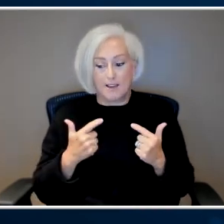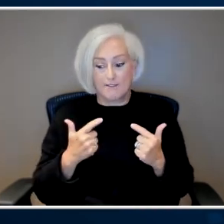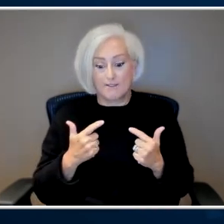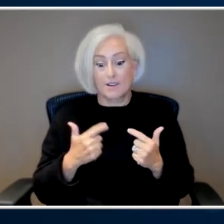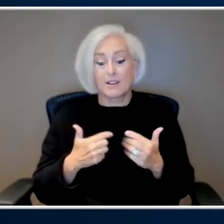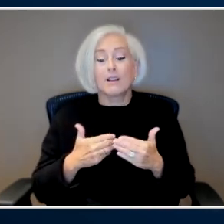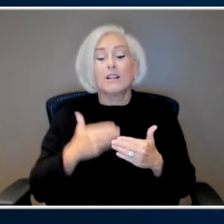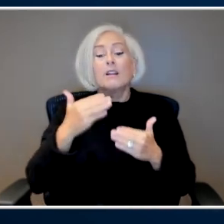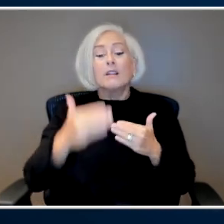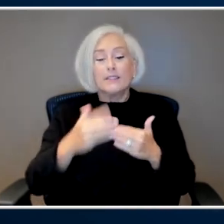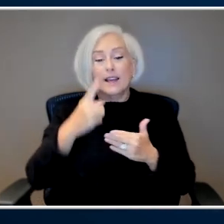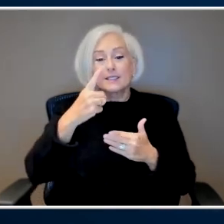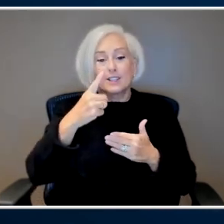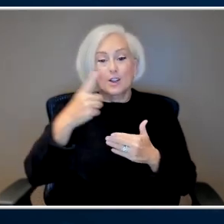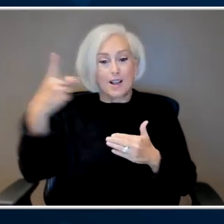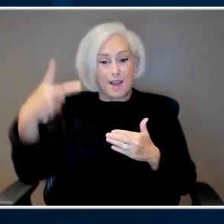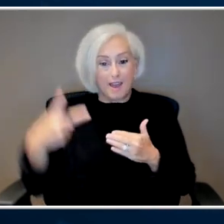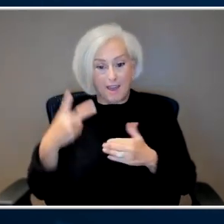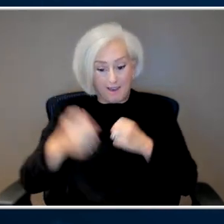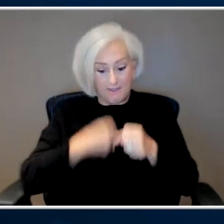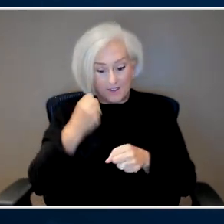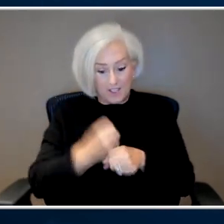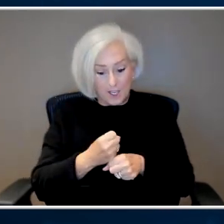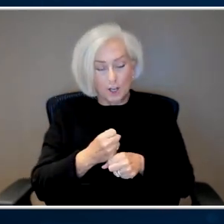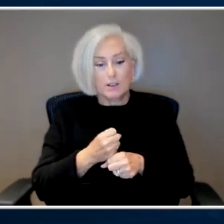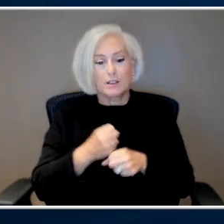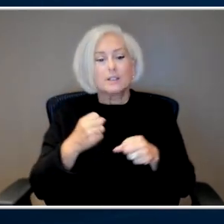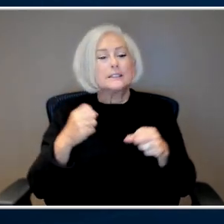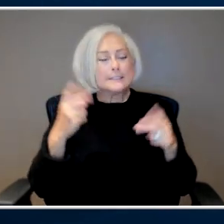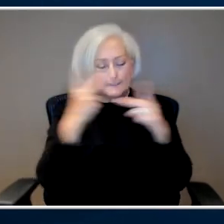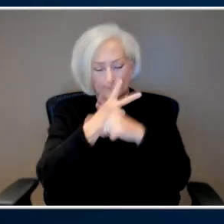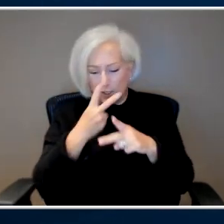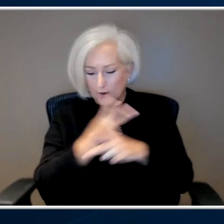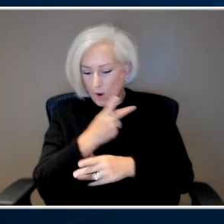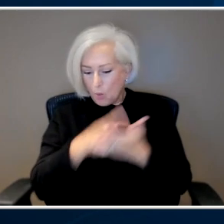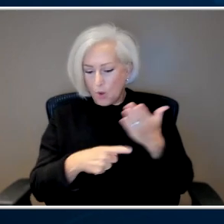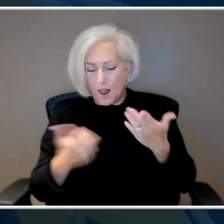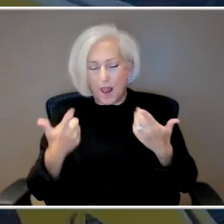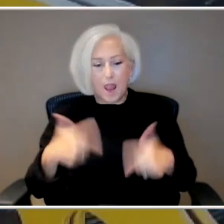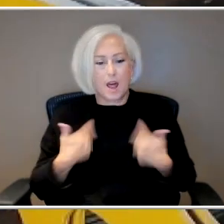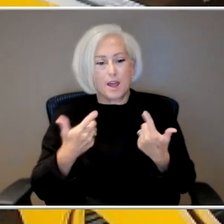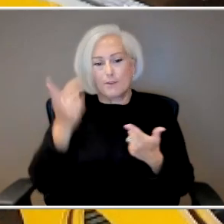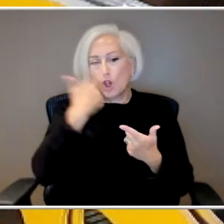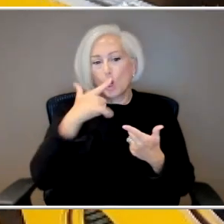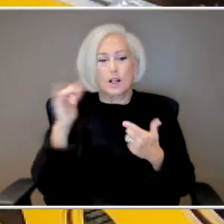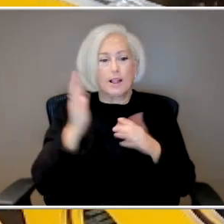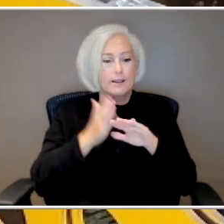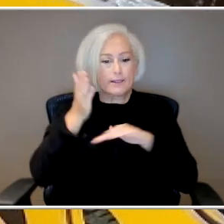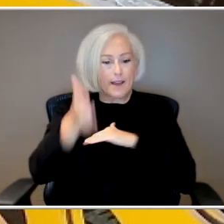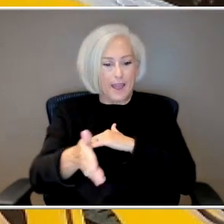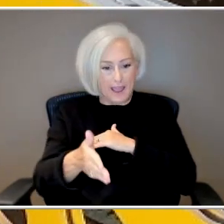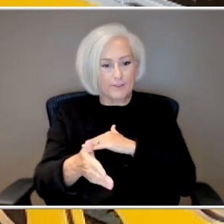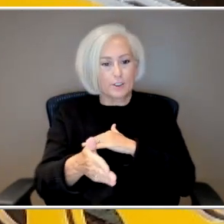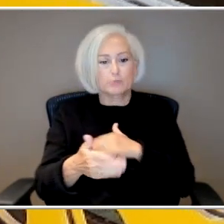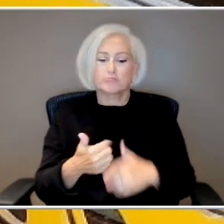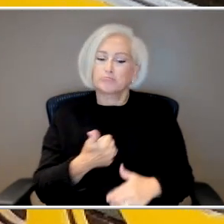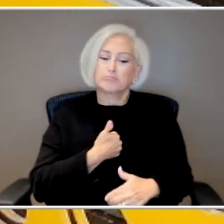figure out what life was going to be afterwards. Swimming is obviously out, water sports are out. I'm not quite brave enough to go on a